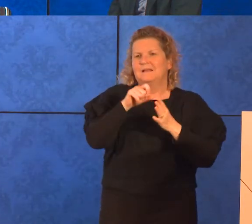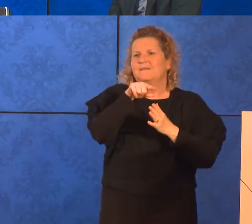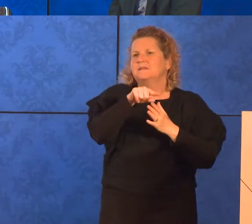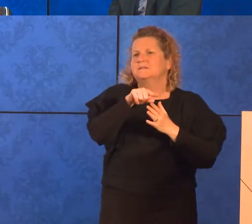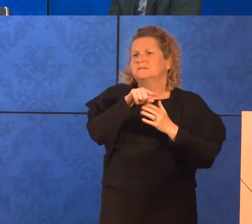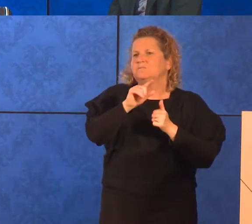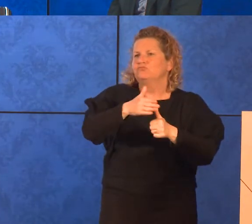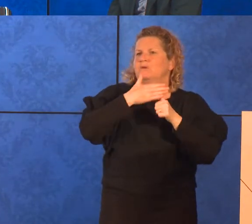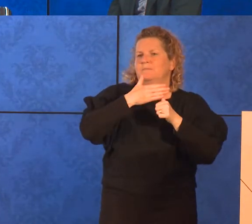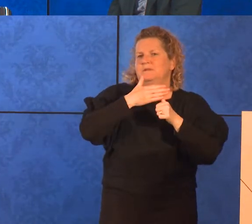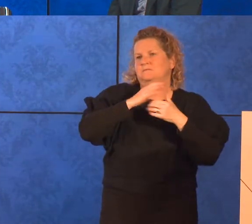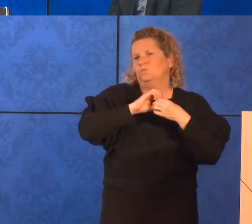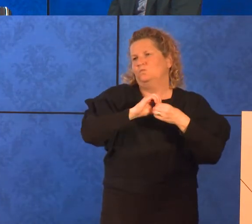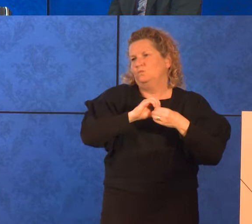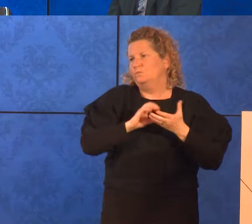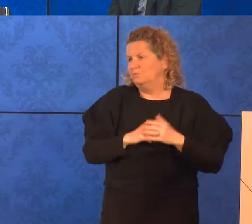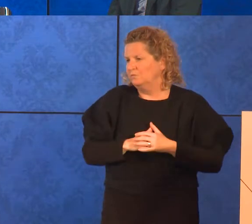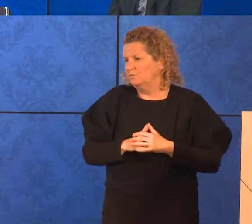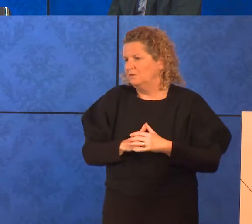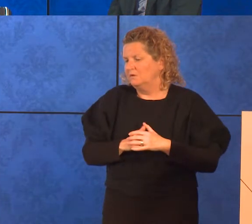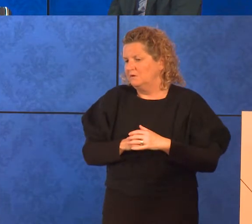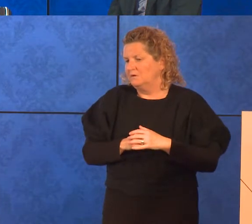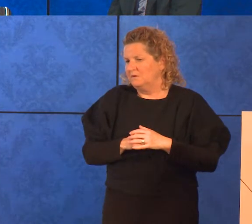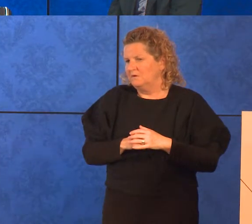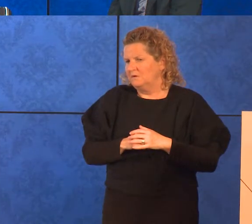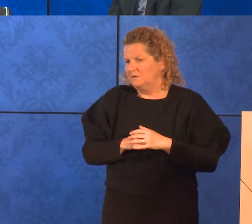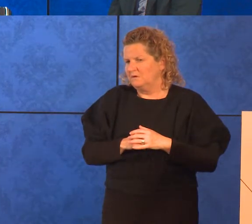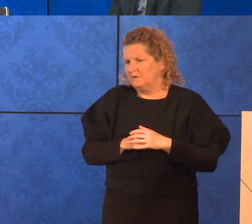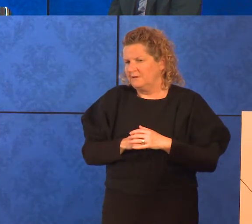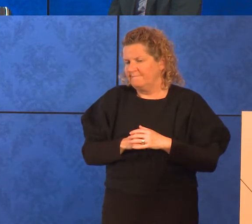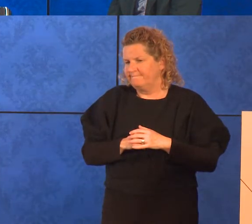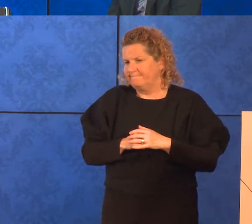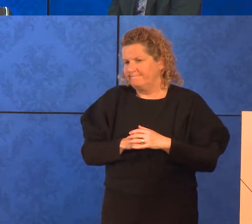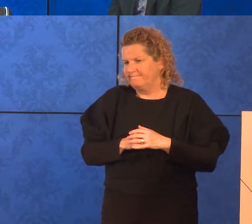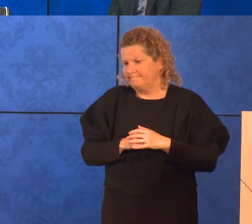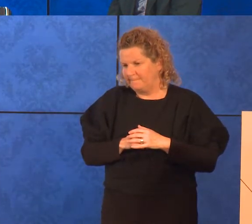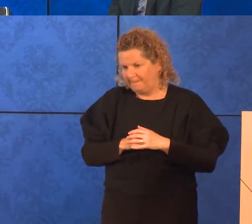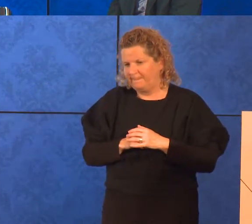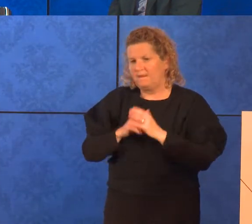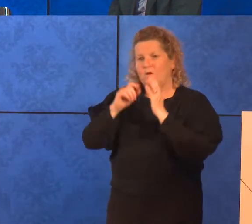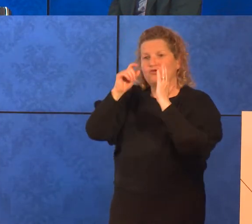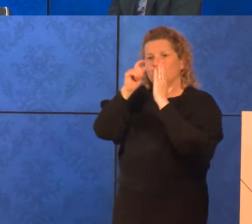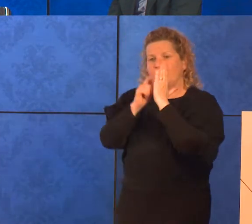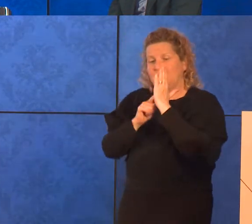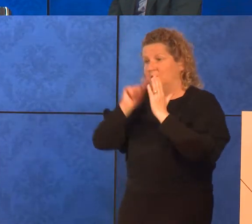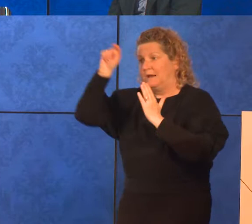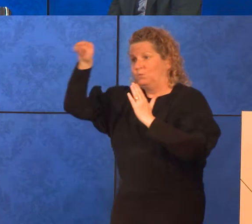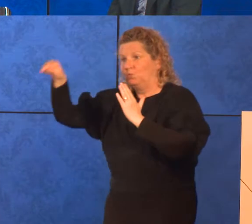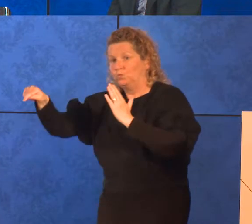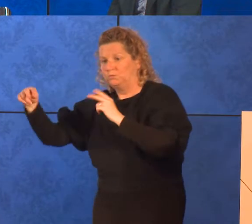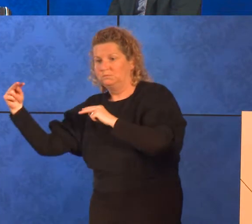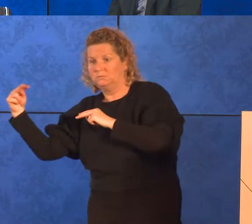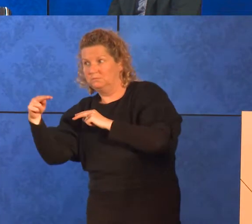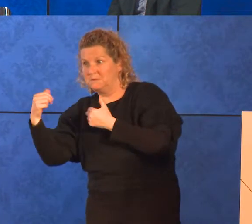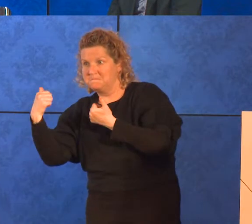primary holder. So until any recommendation could be effectively ticked off by our external implementation monitor,